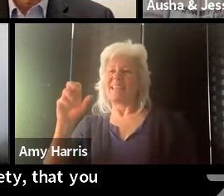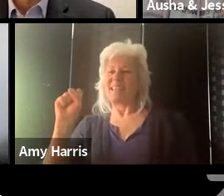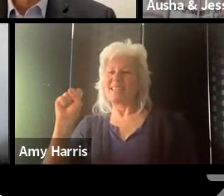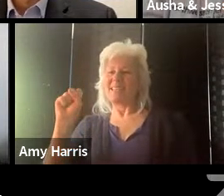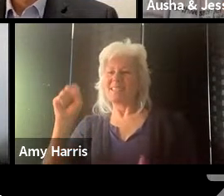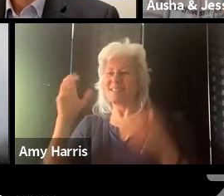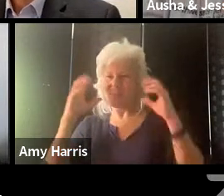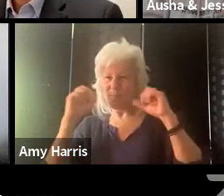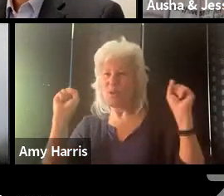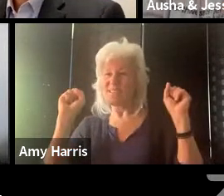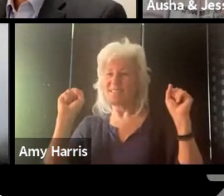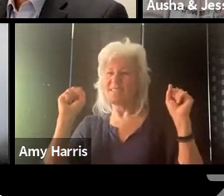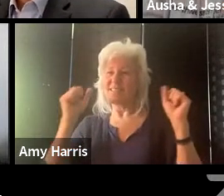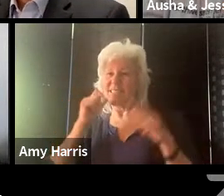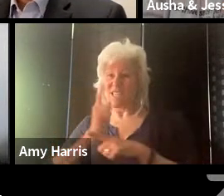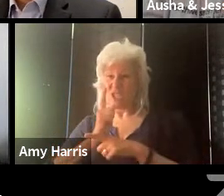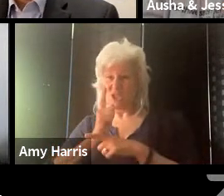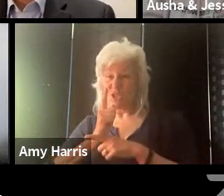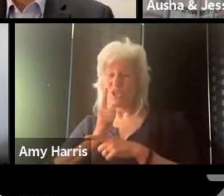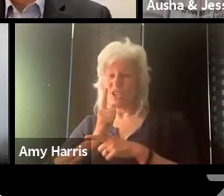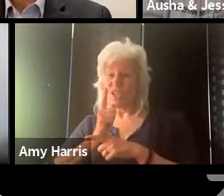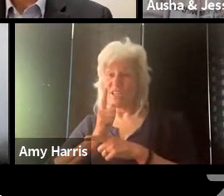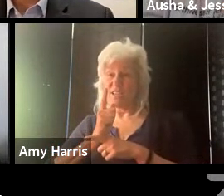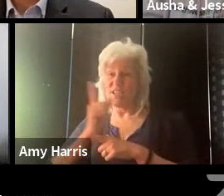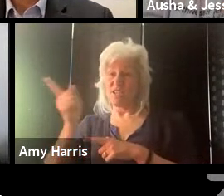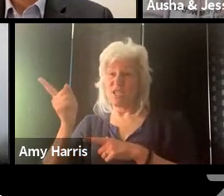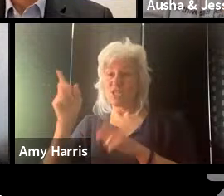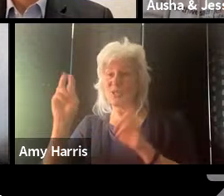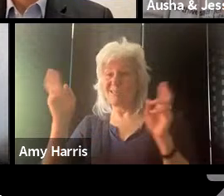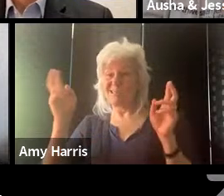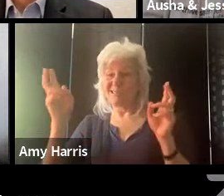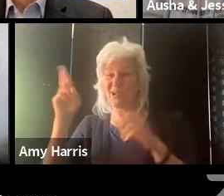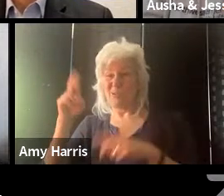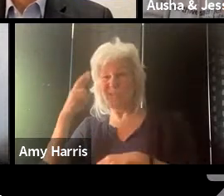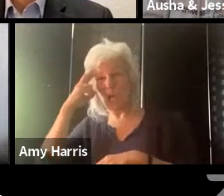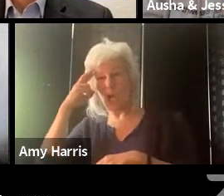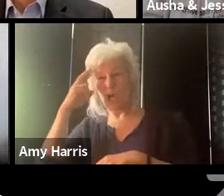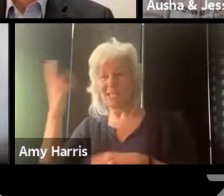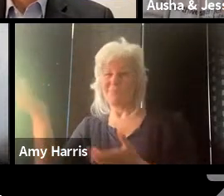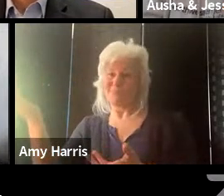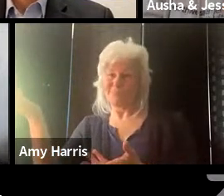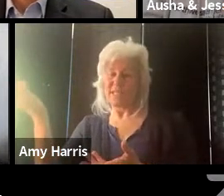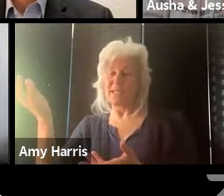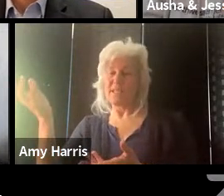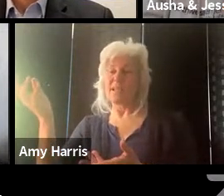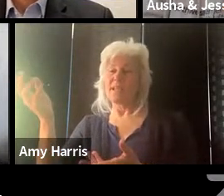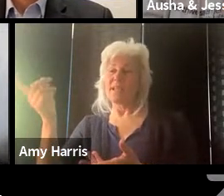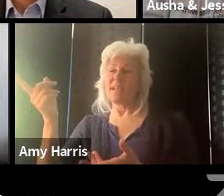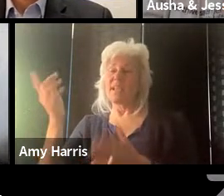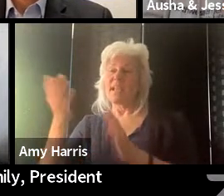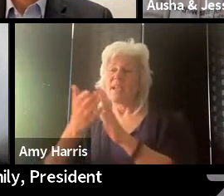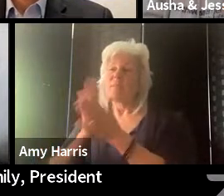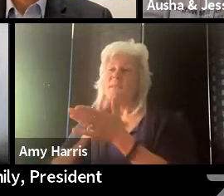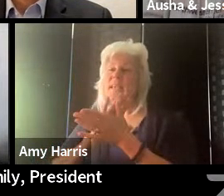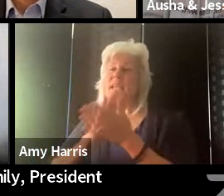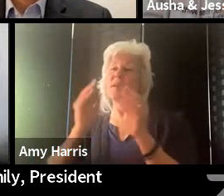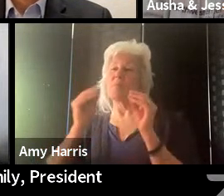President Kennedy had a sister who was, quote, retarded. And so it became a little